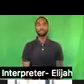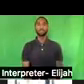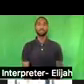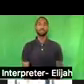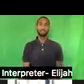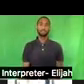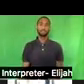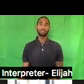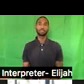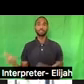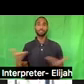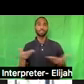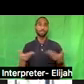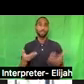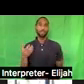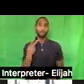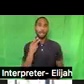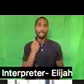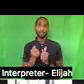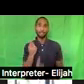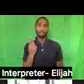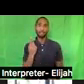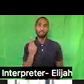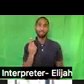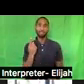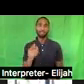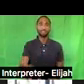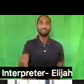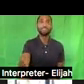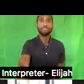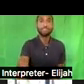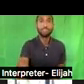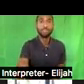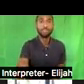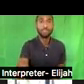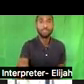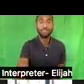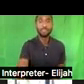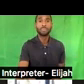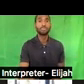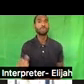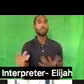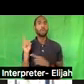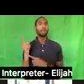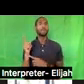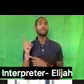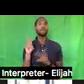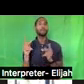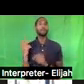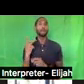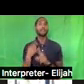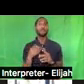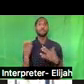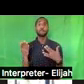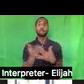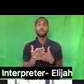All right, welcome back, everybody. Just giving folks a minute to land back from break. I hope that you were able